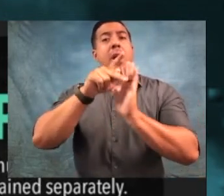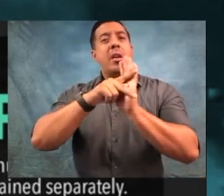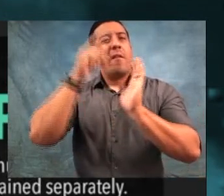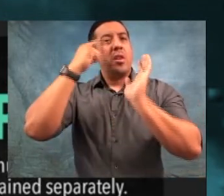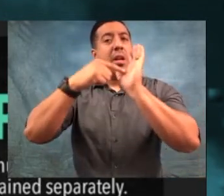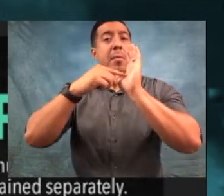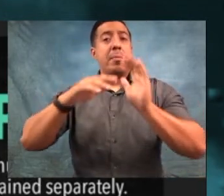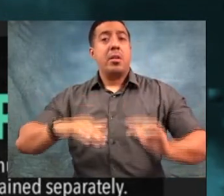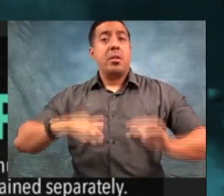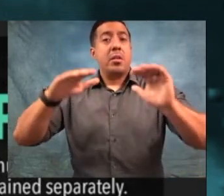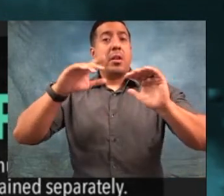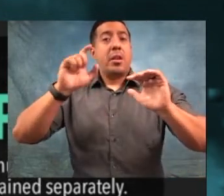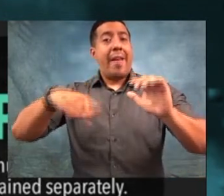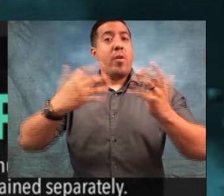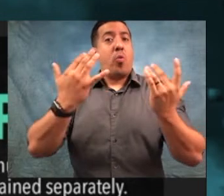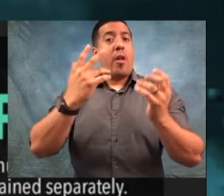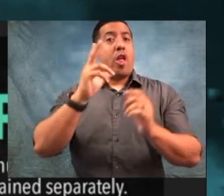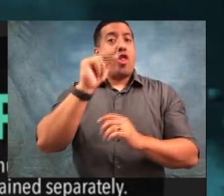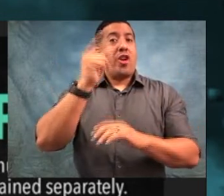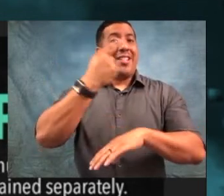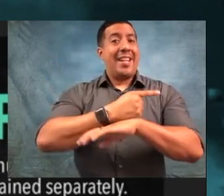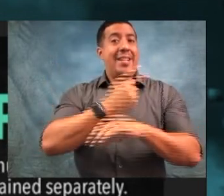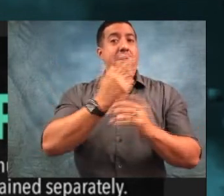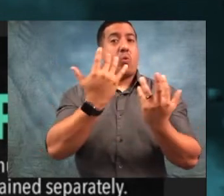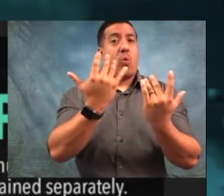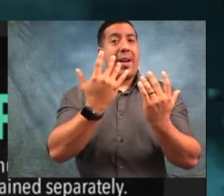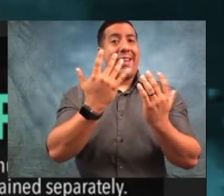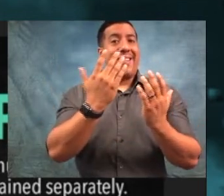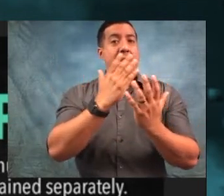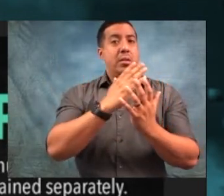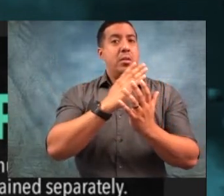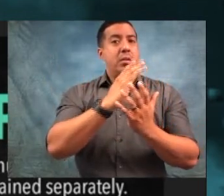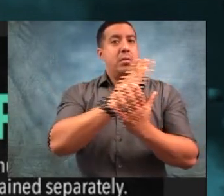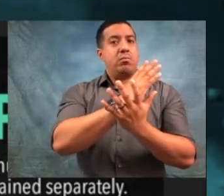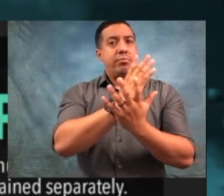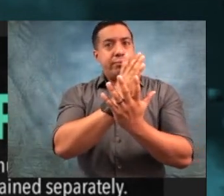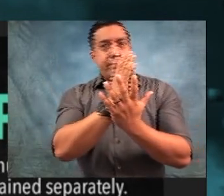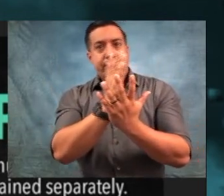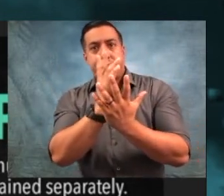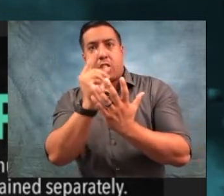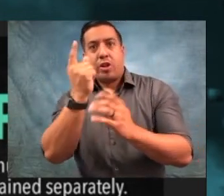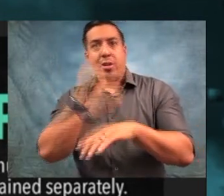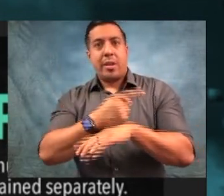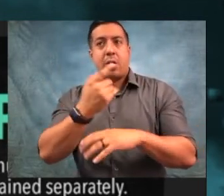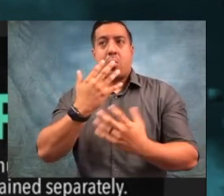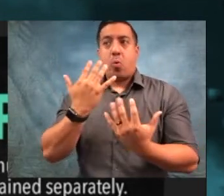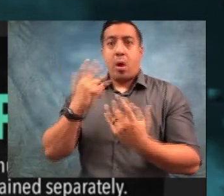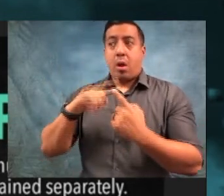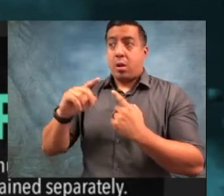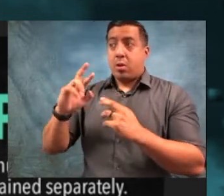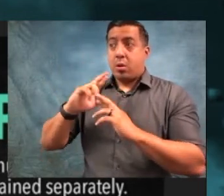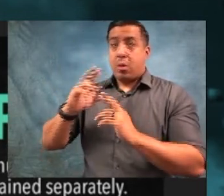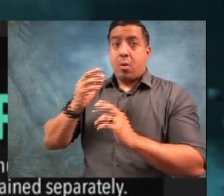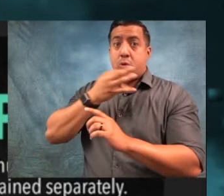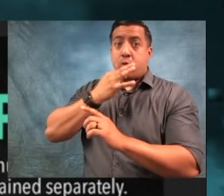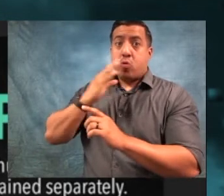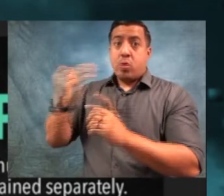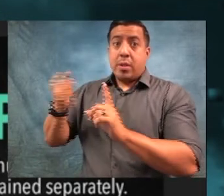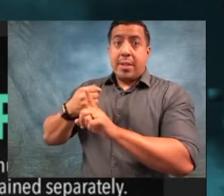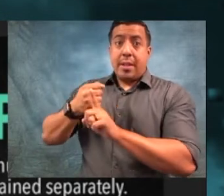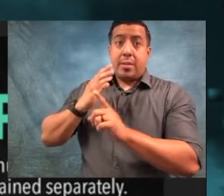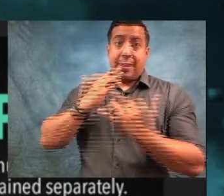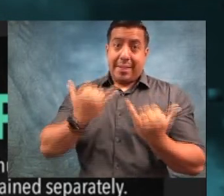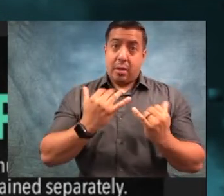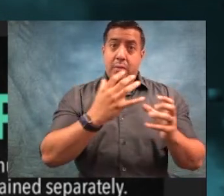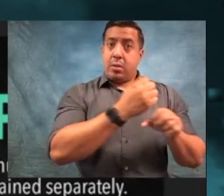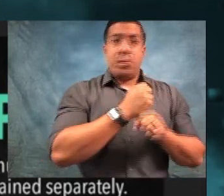some insurance policies like flood insurance that require a 30-day waiting period, so you can't wait till there's a storm in the Gulf to get this done.